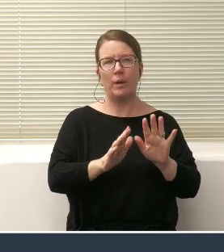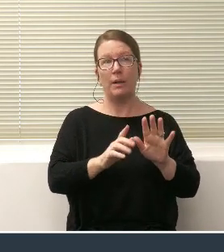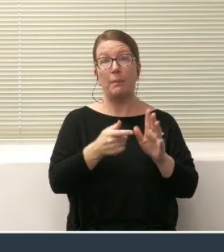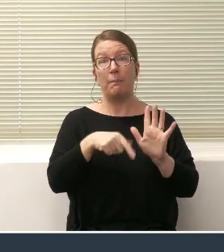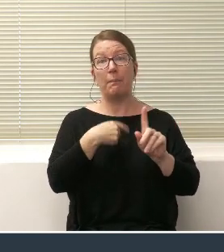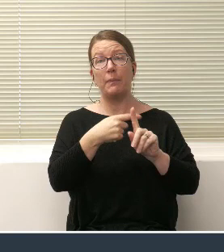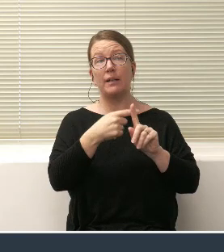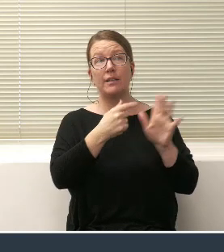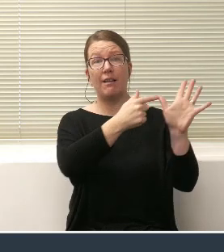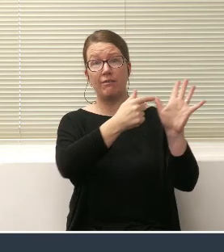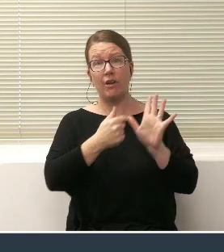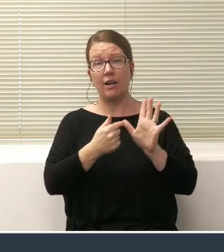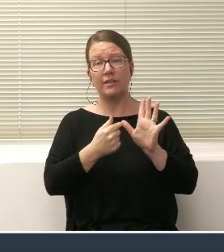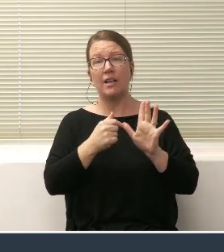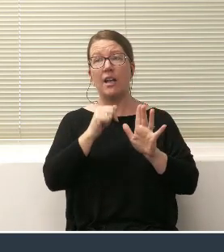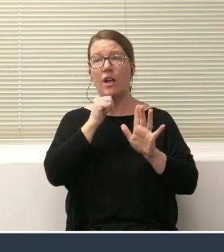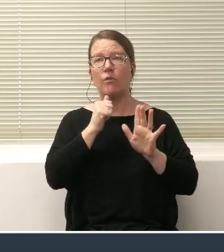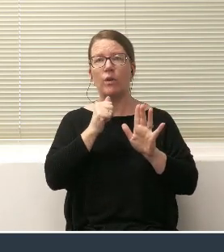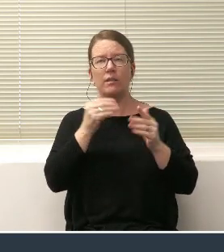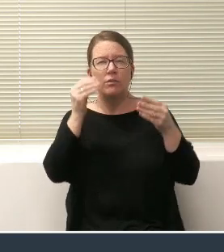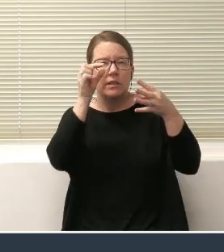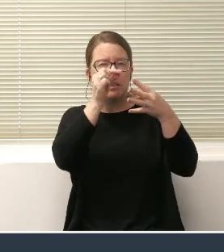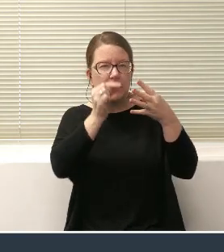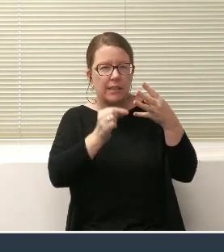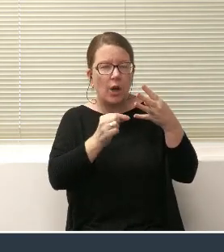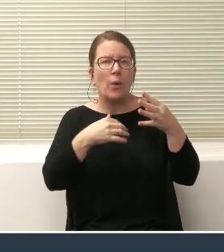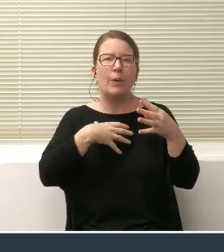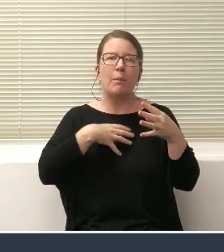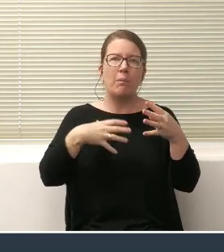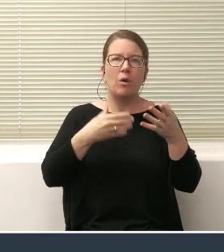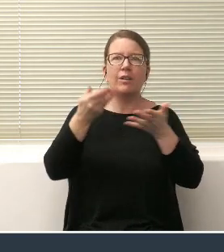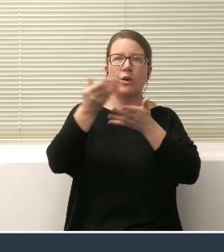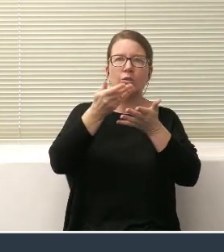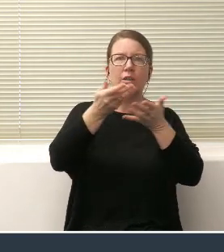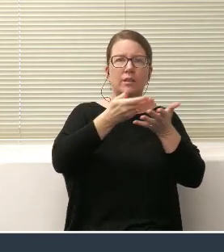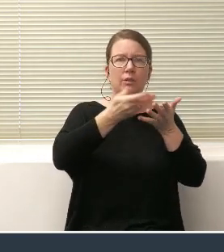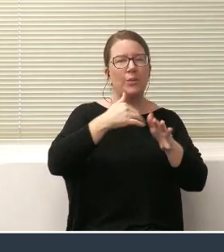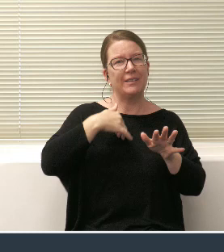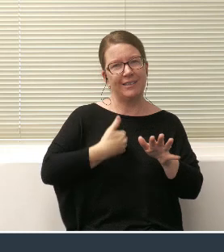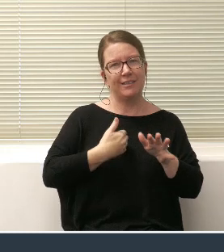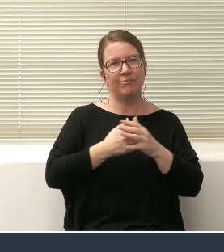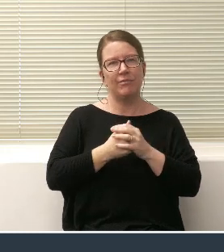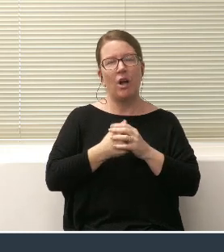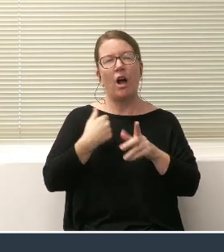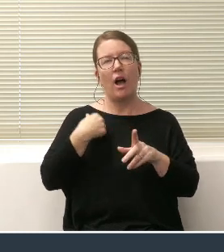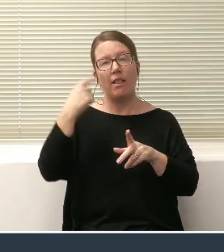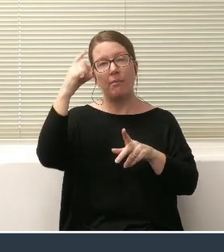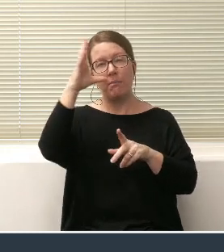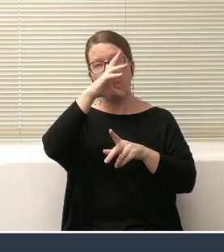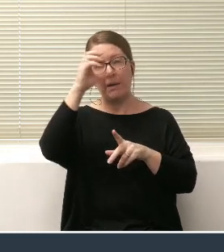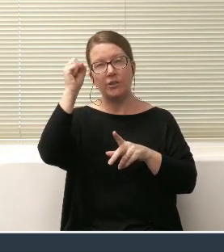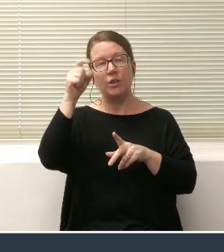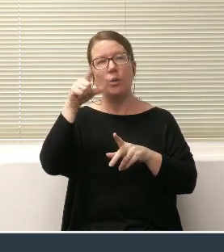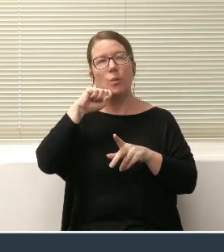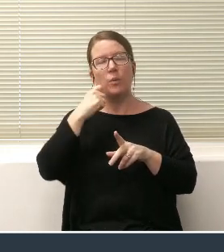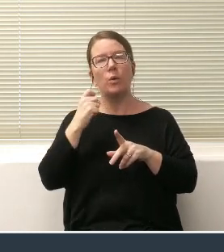the more explicit we become, the more likely it is we head to consultation, although I think we're probably going to end up there anyway. So I